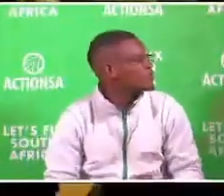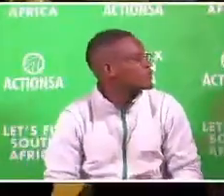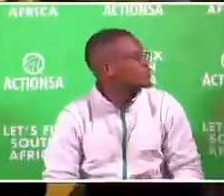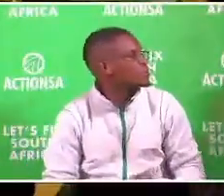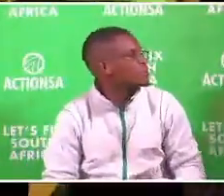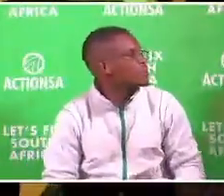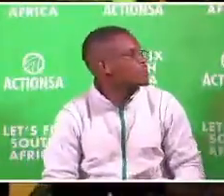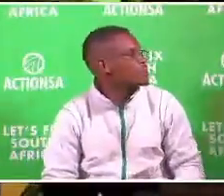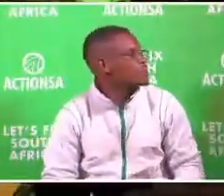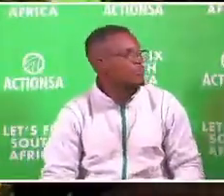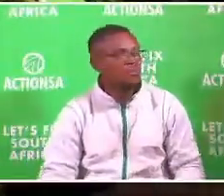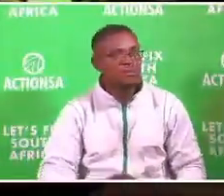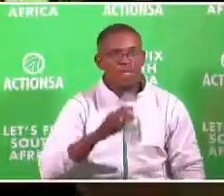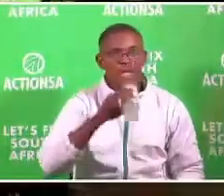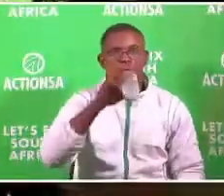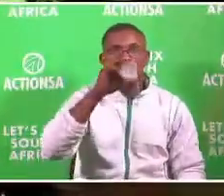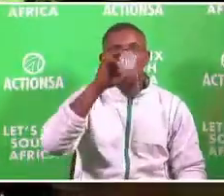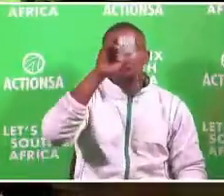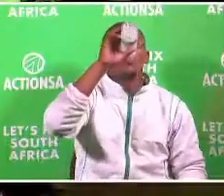Not yet to Huru.